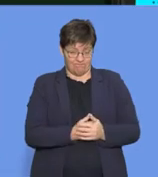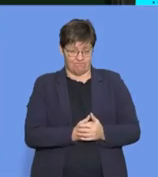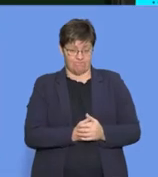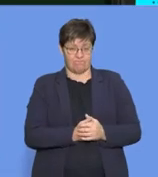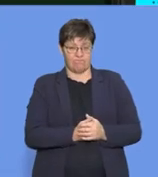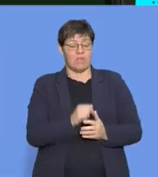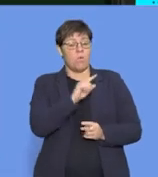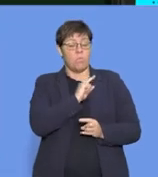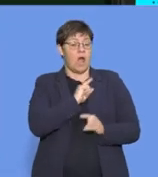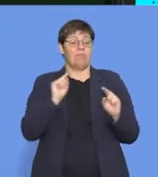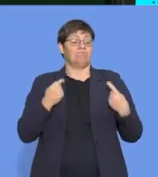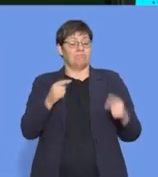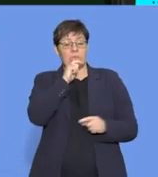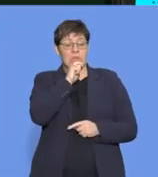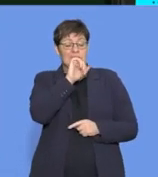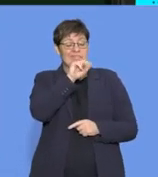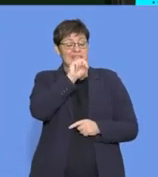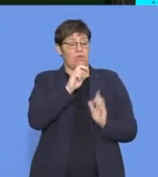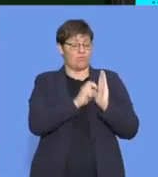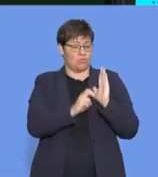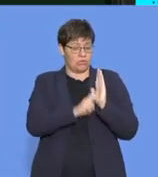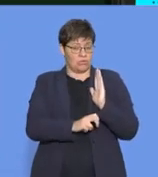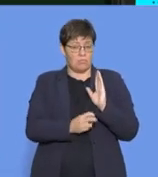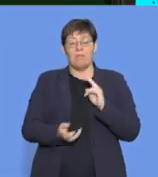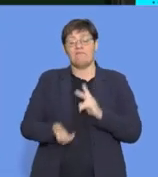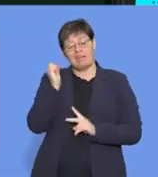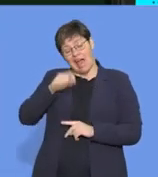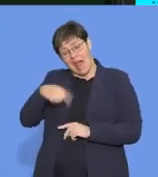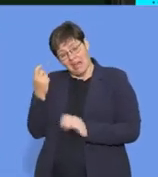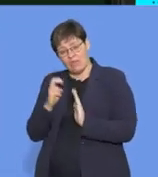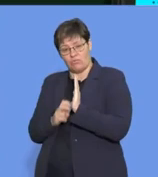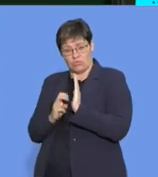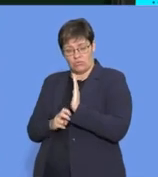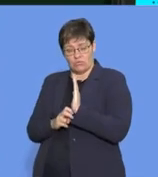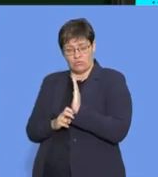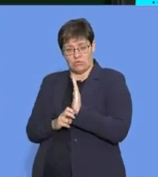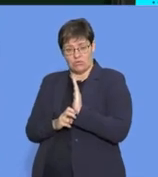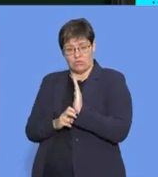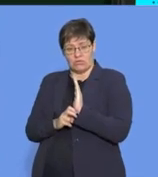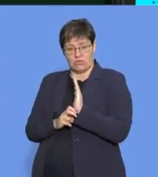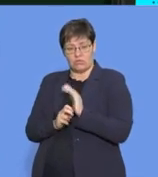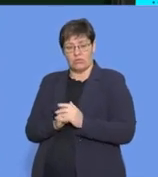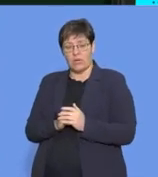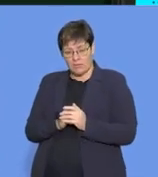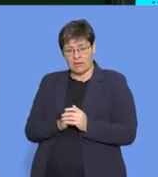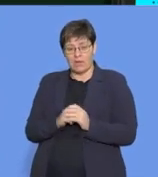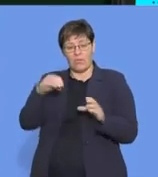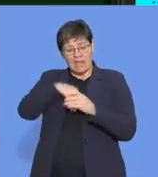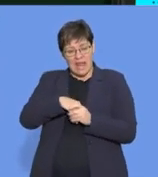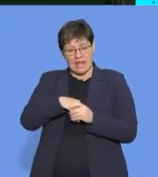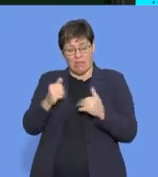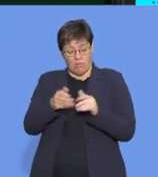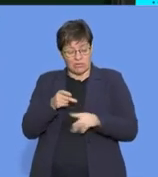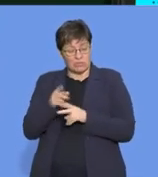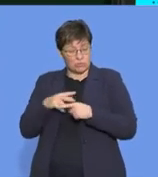So, because we can't use the sine rule, we need to find another rule, or we need to have another rule in our toolbox to